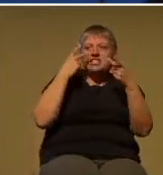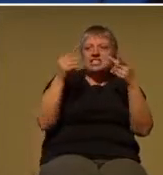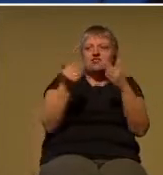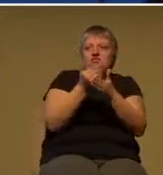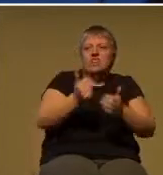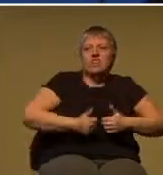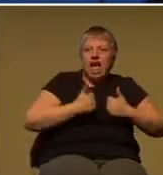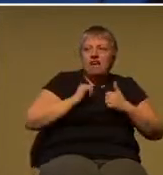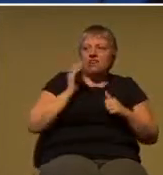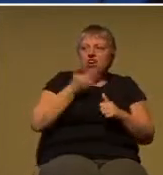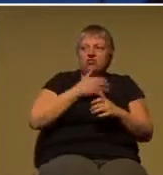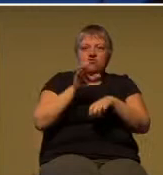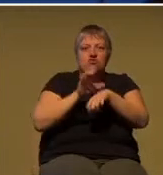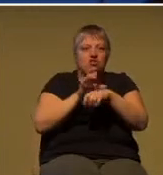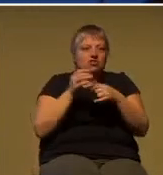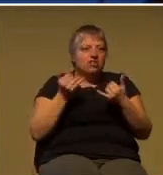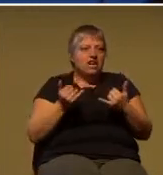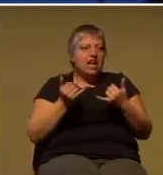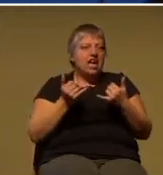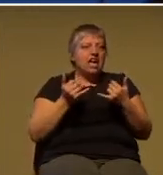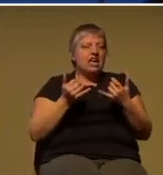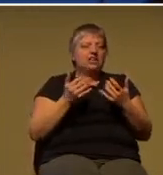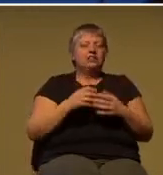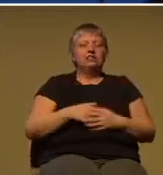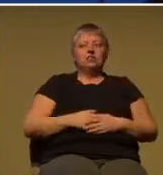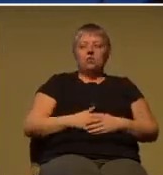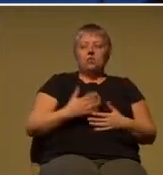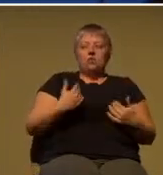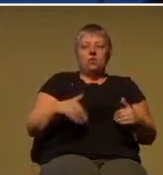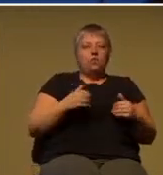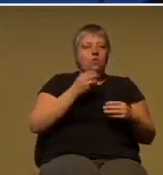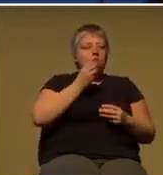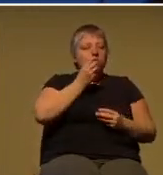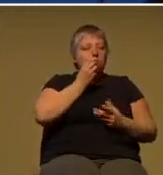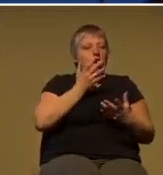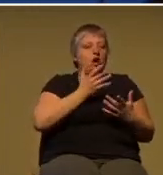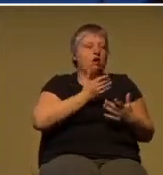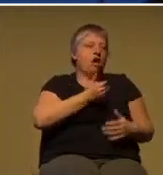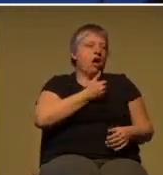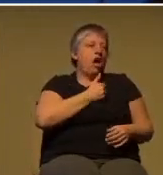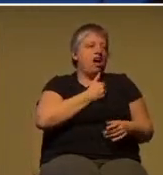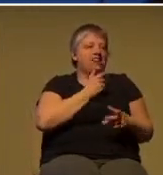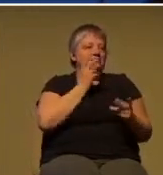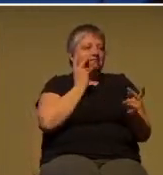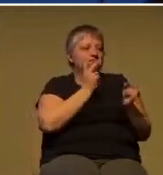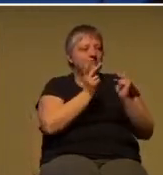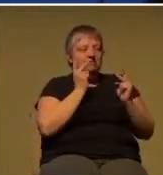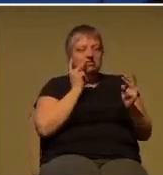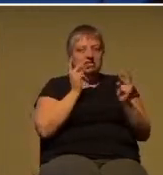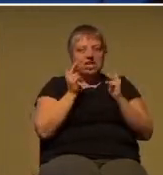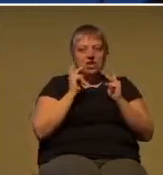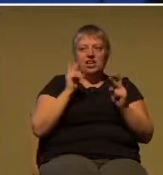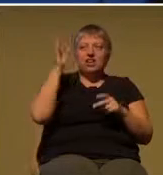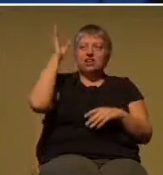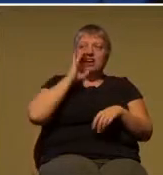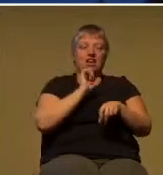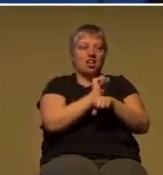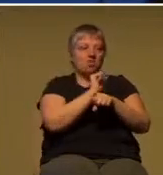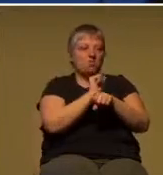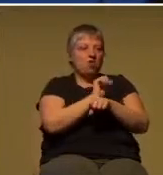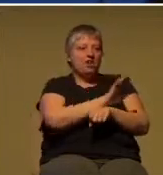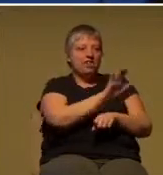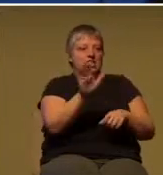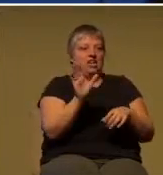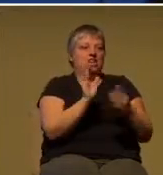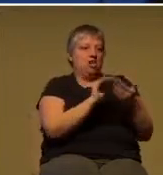just warms your heart to see that, like they're just coming out of themselves and they see what God is doing in their